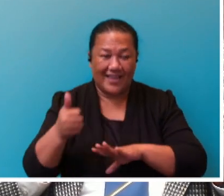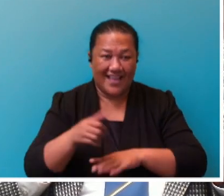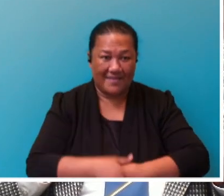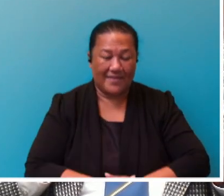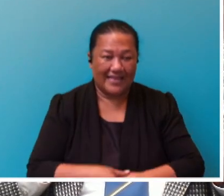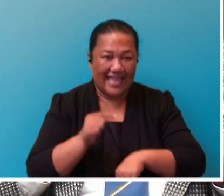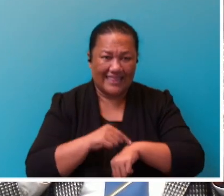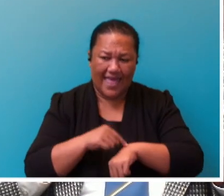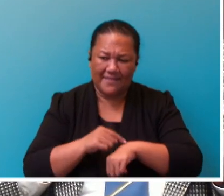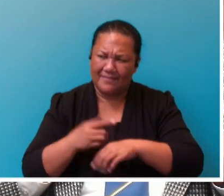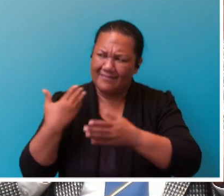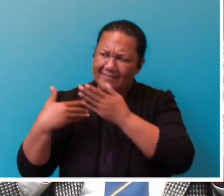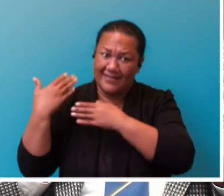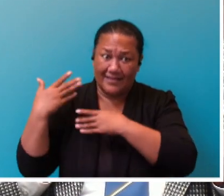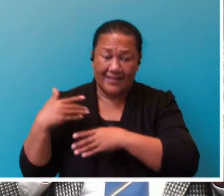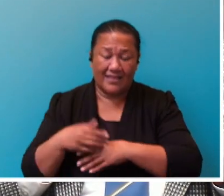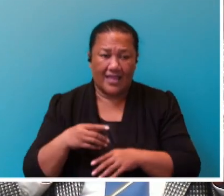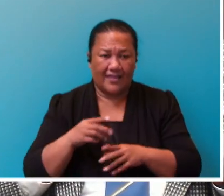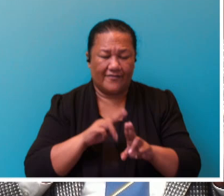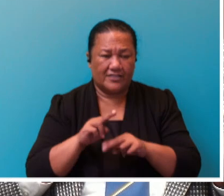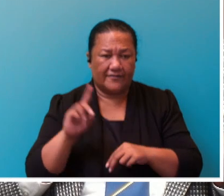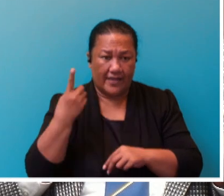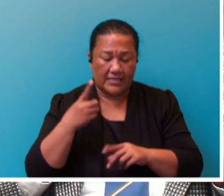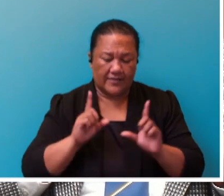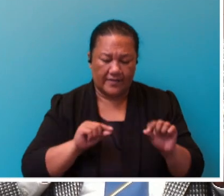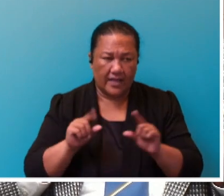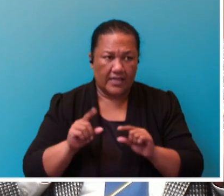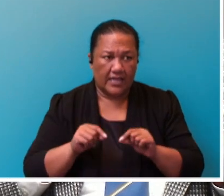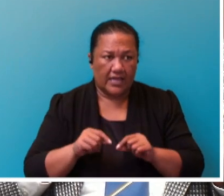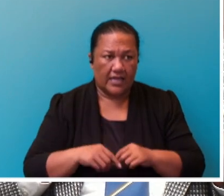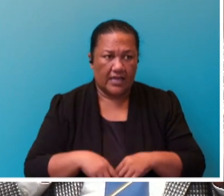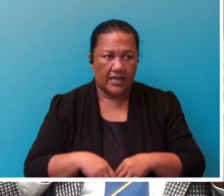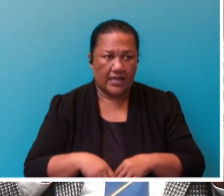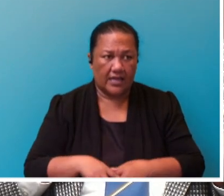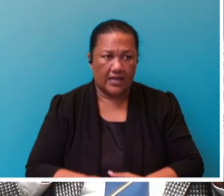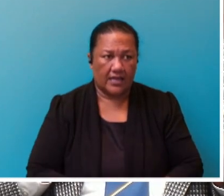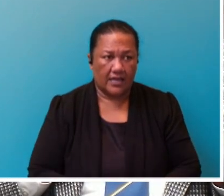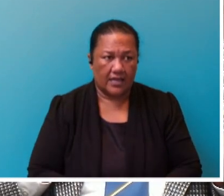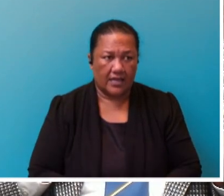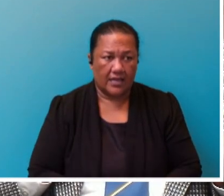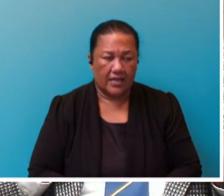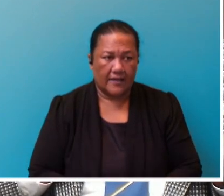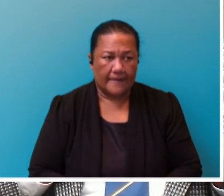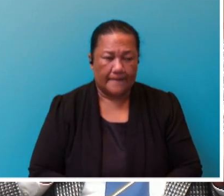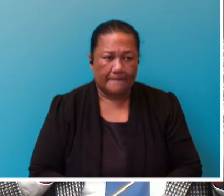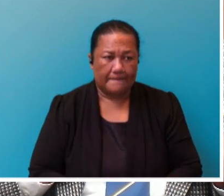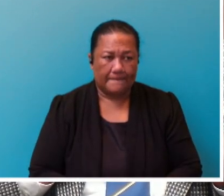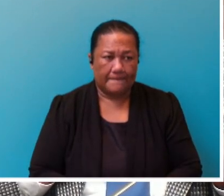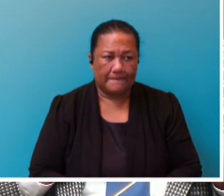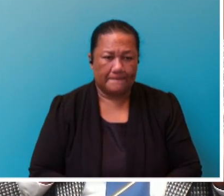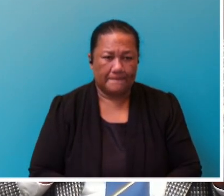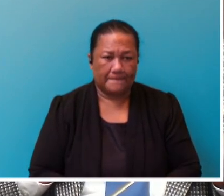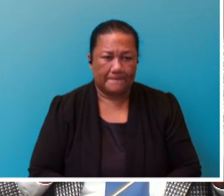time up at Berkeley Crescent. It is a state-of-the-art facility, Honourable Speaker. It's